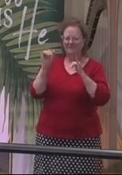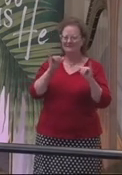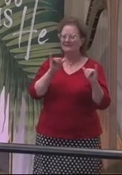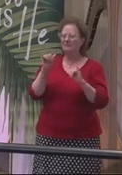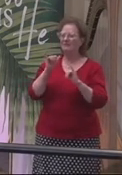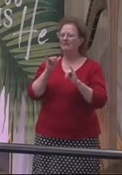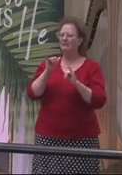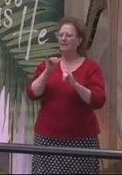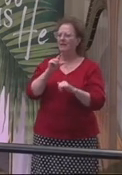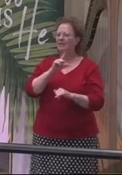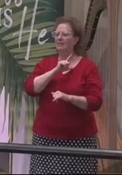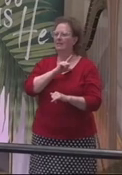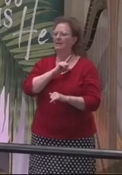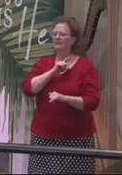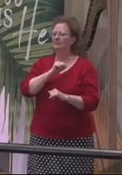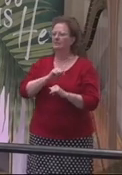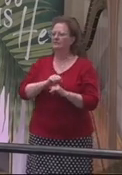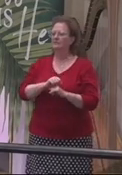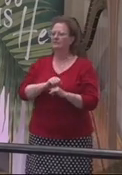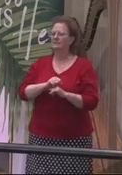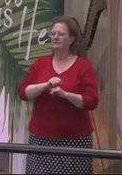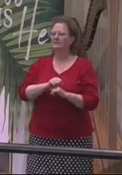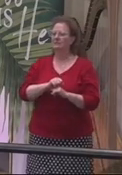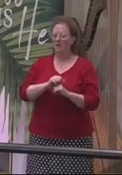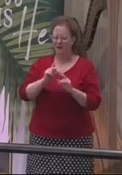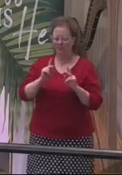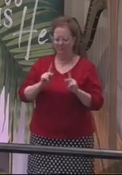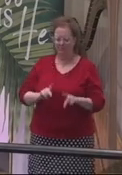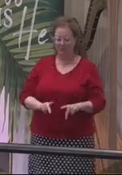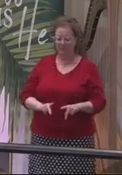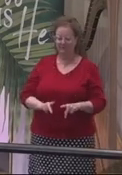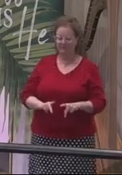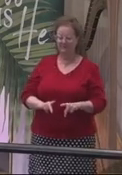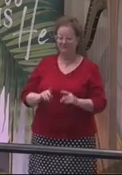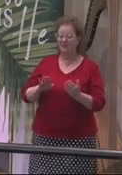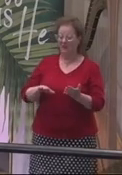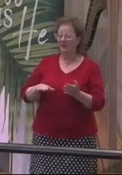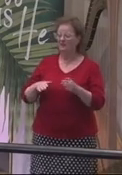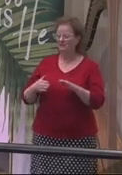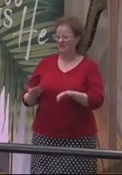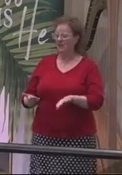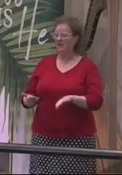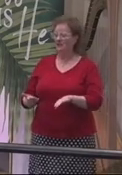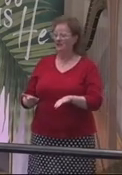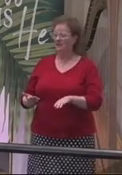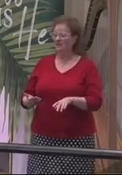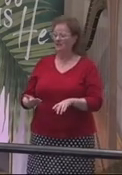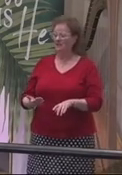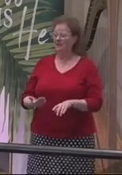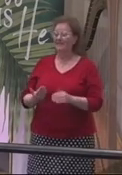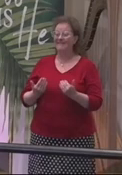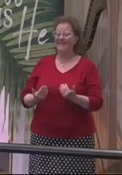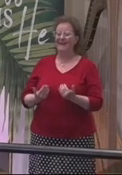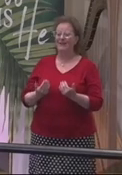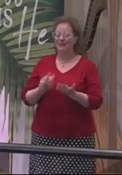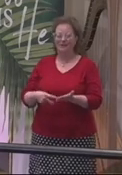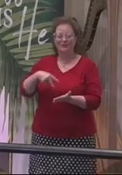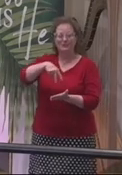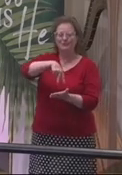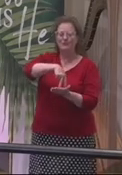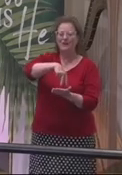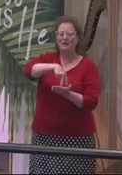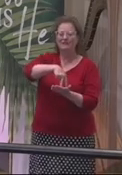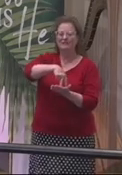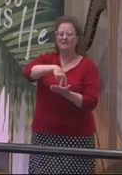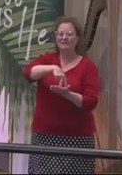Palm Sunday as one who was a dead friend of Jesus who has been raised from